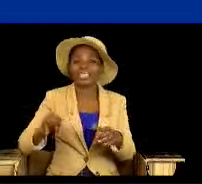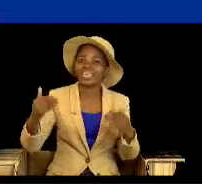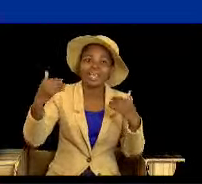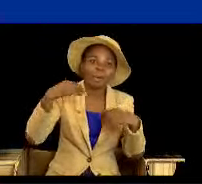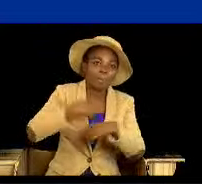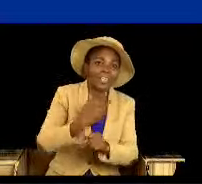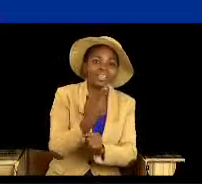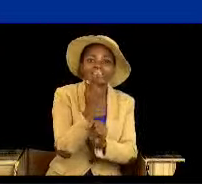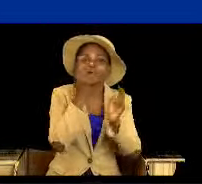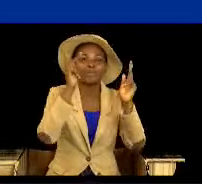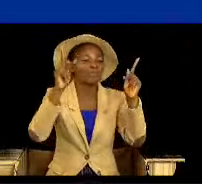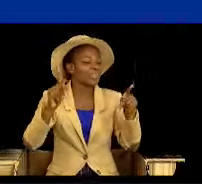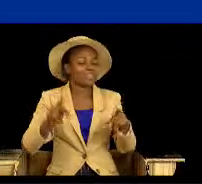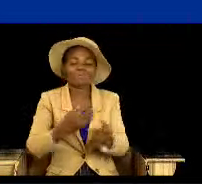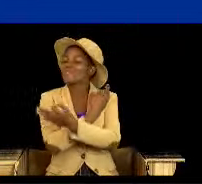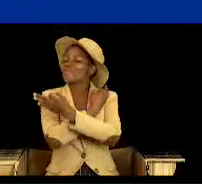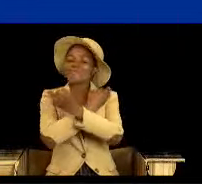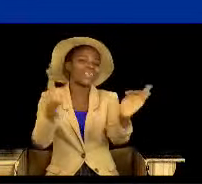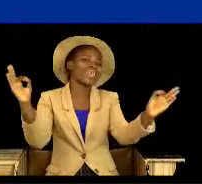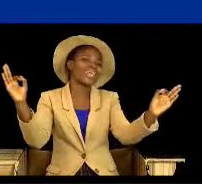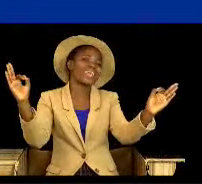praise thy